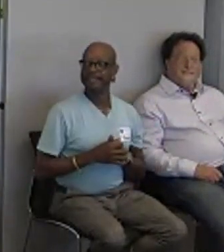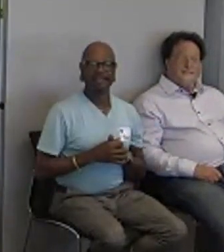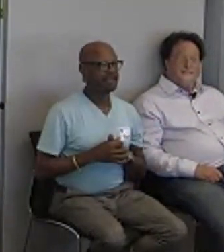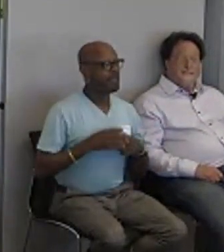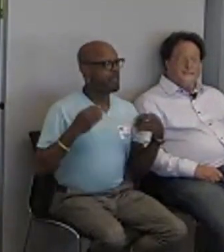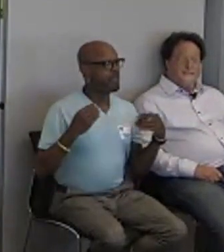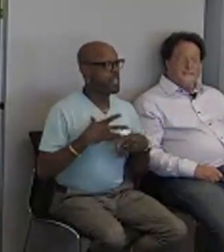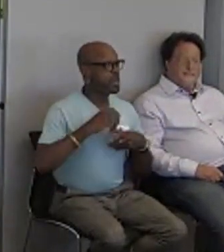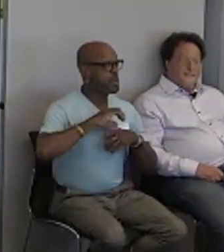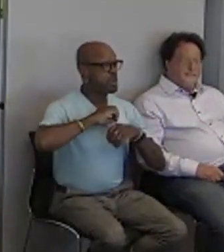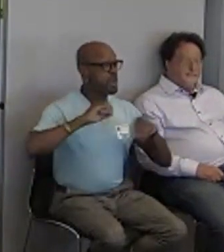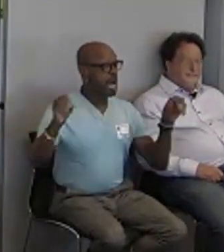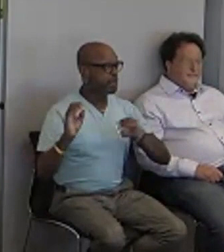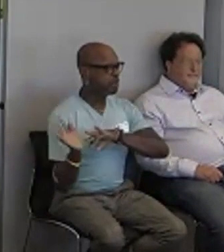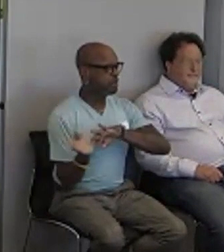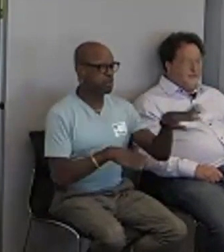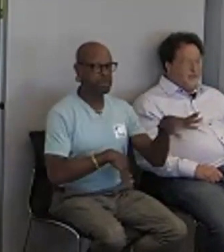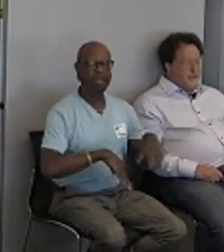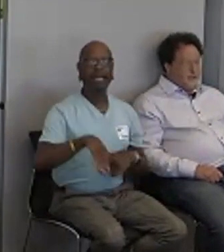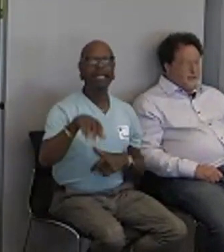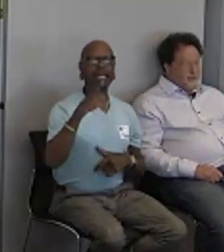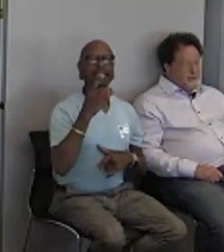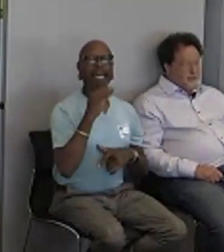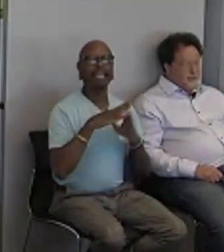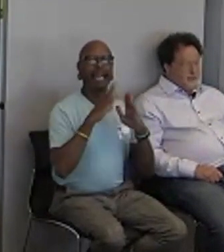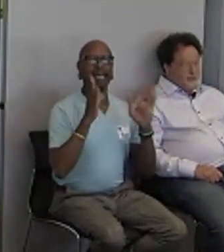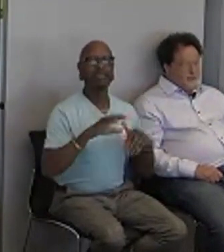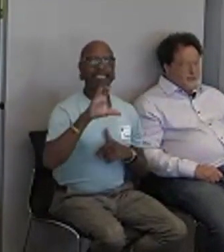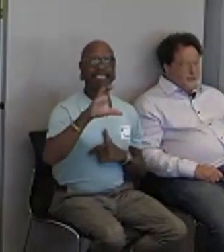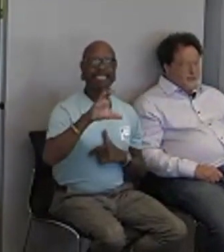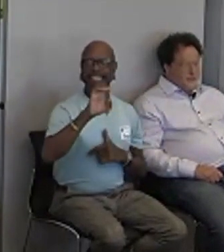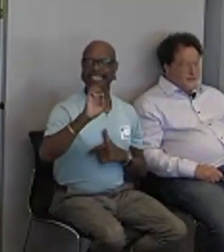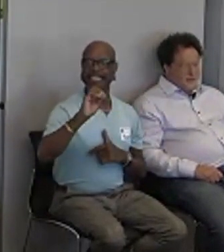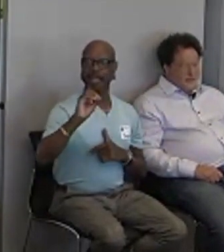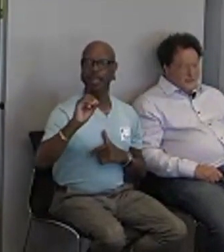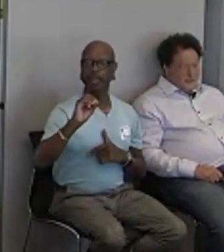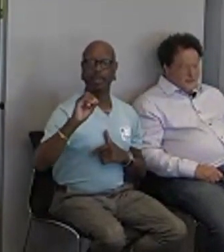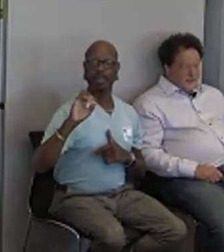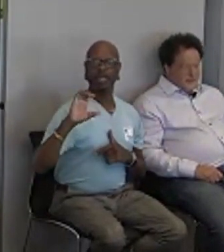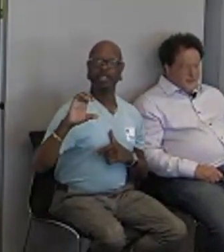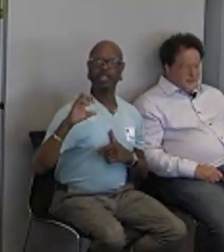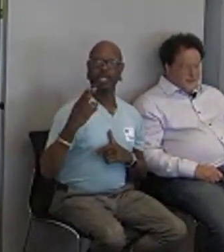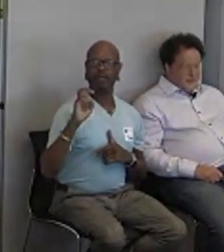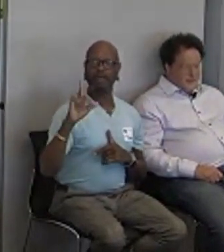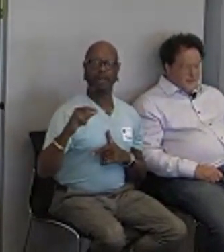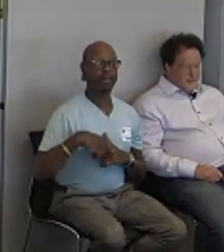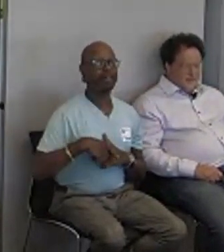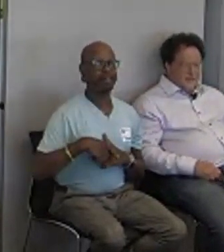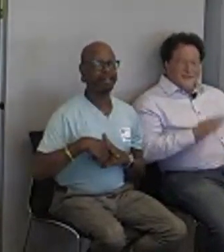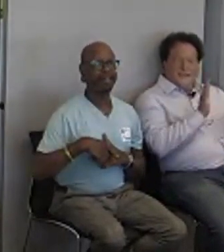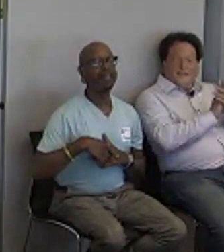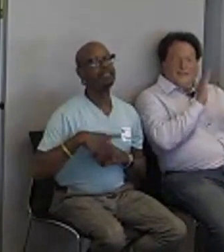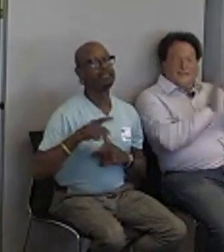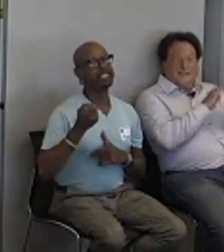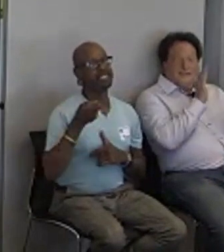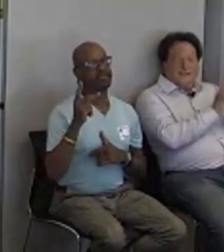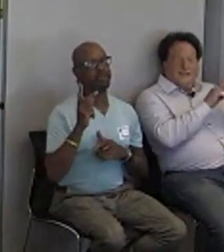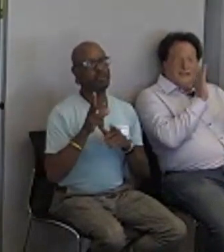and intrepid leader, the LightHouse CEO, Sharon Giovinazzo, who has a few words she'd like to share with y'all.